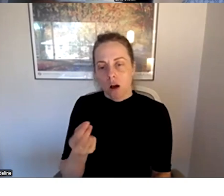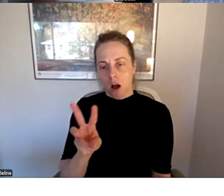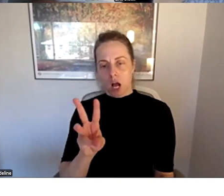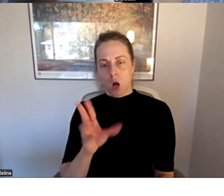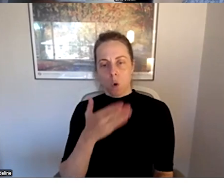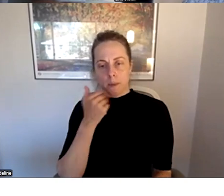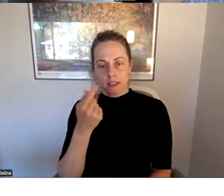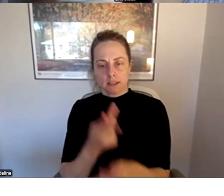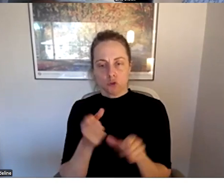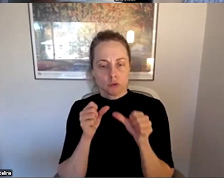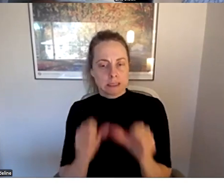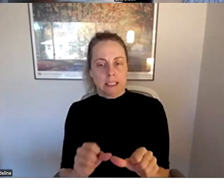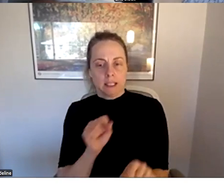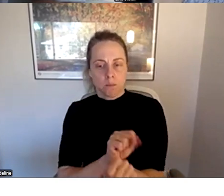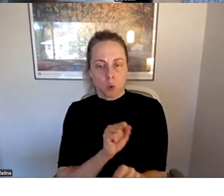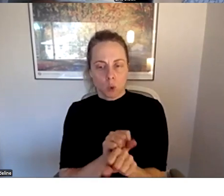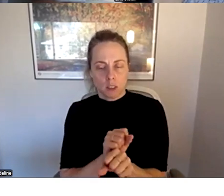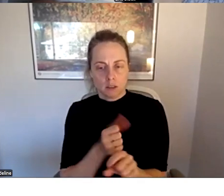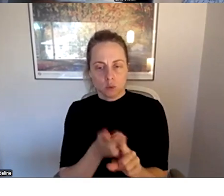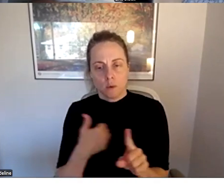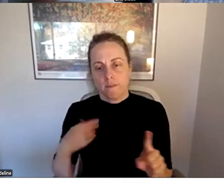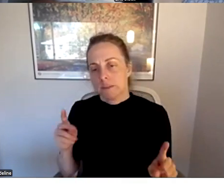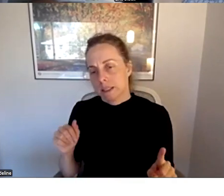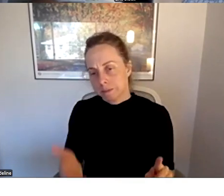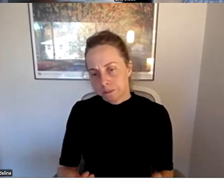retain employees with disabilities?